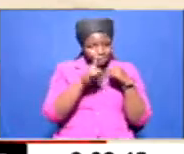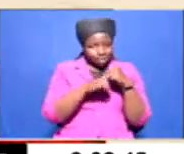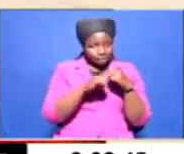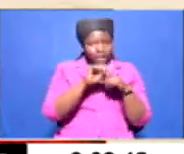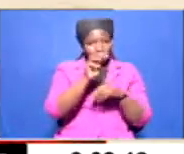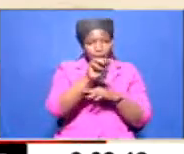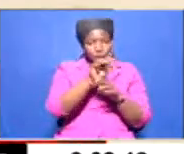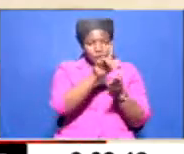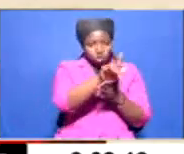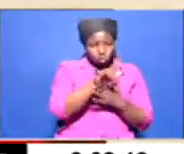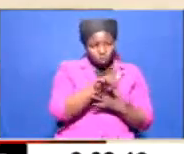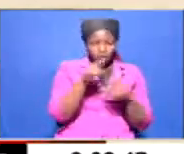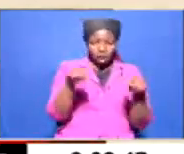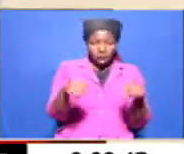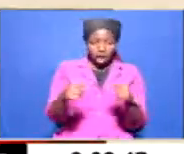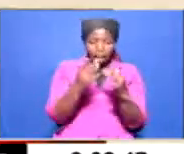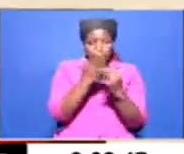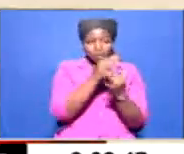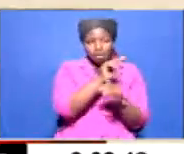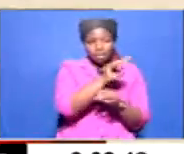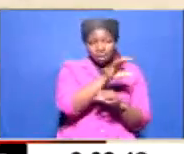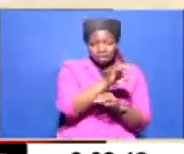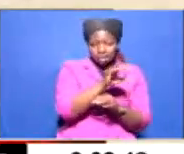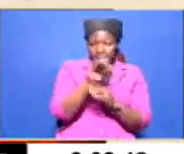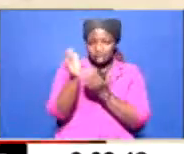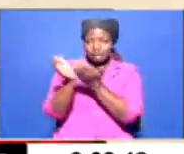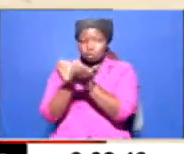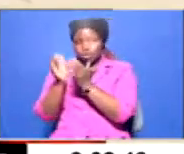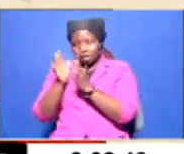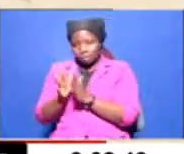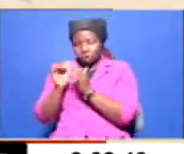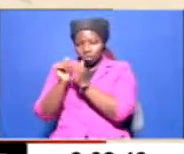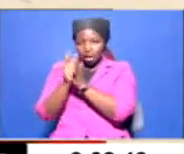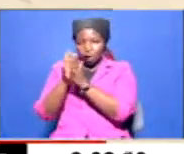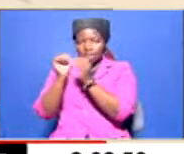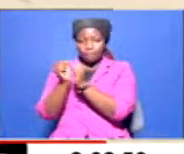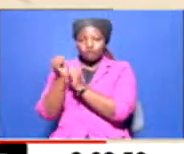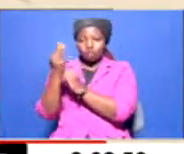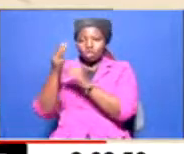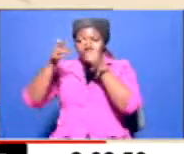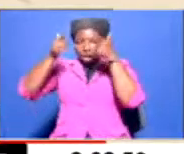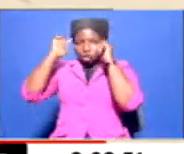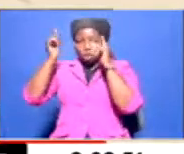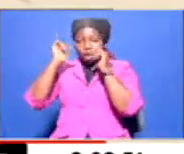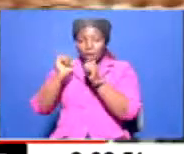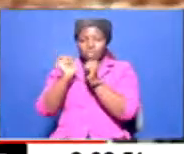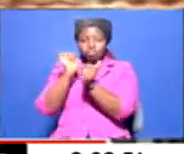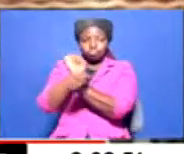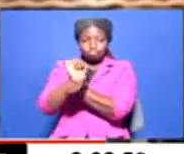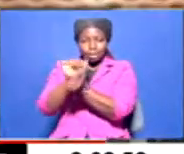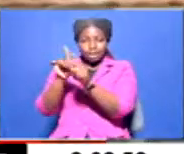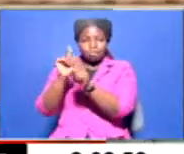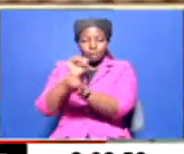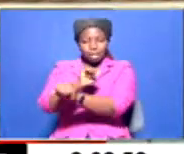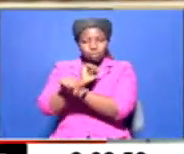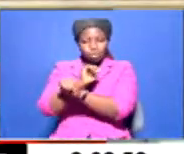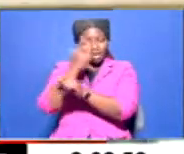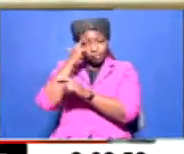between NIC Bank and a businessman and 14 lorries that had been detained as security for the loan. The